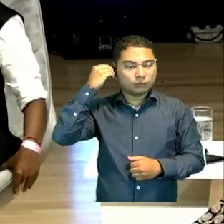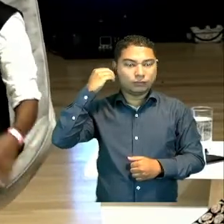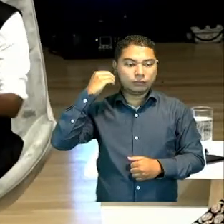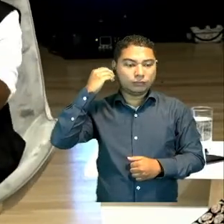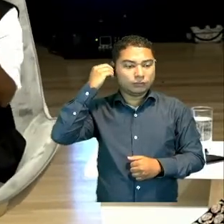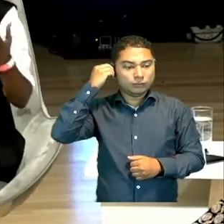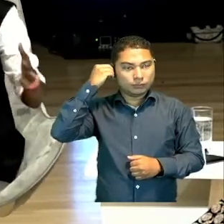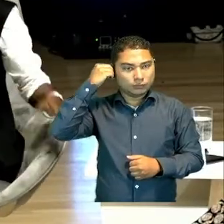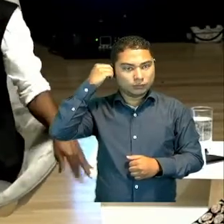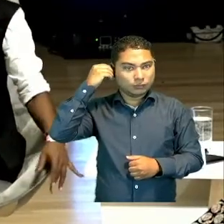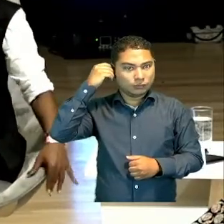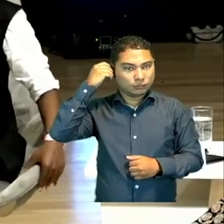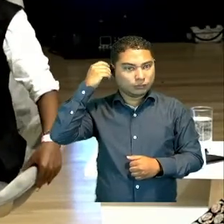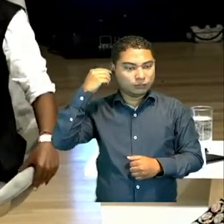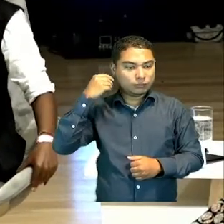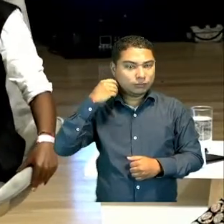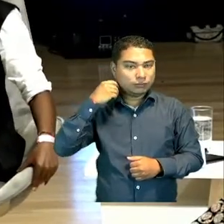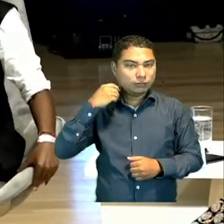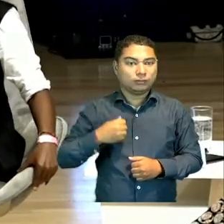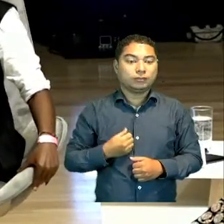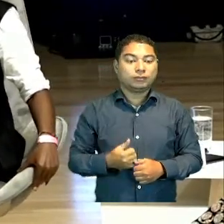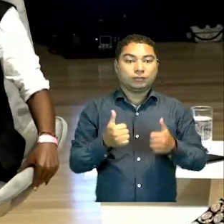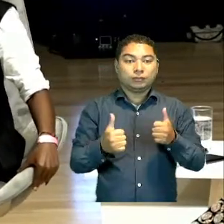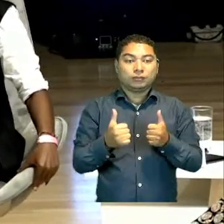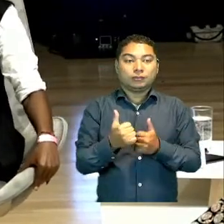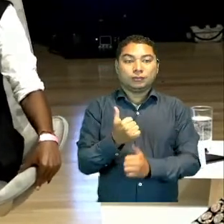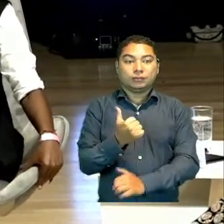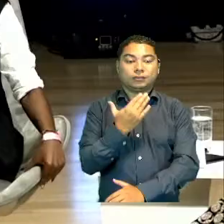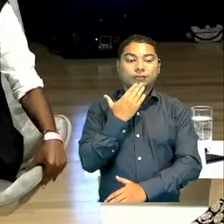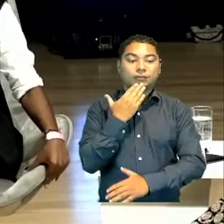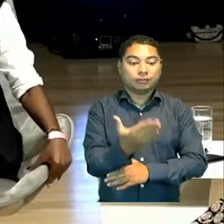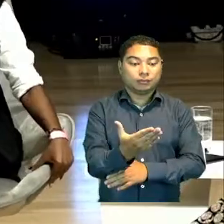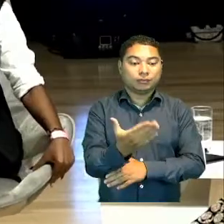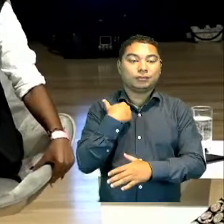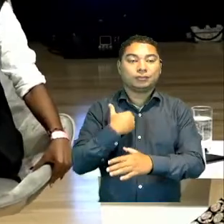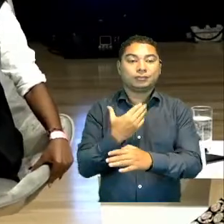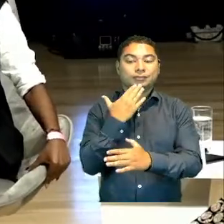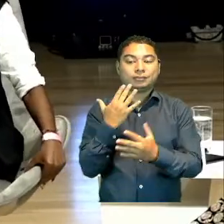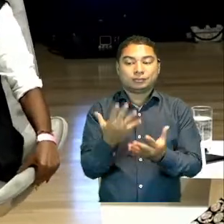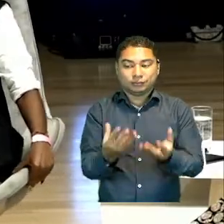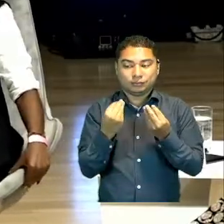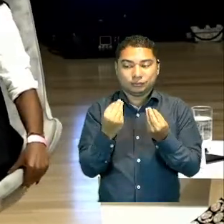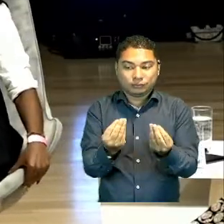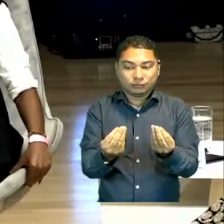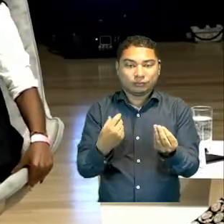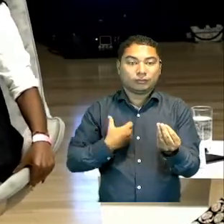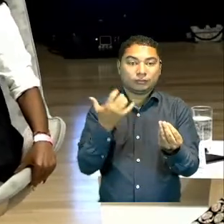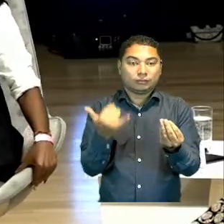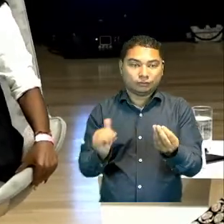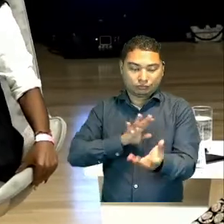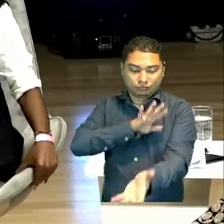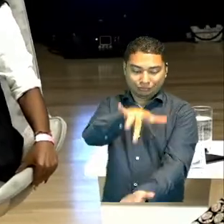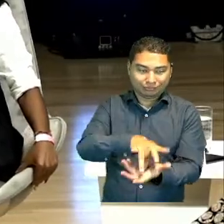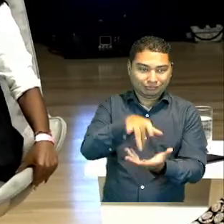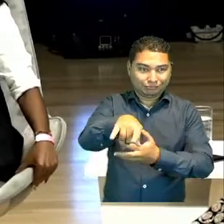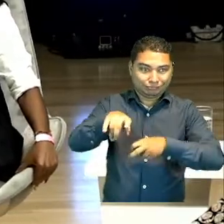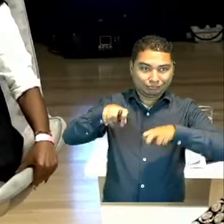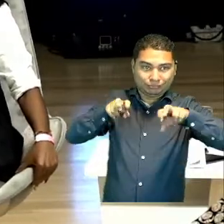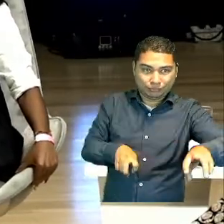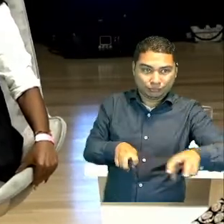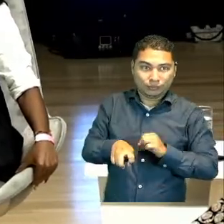Great. So first of all, thank you so much for the opportunity to be a part of your